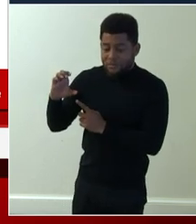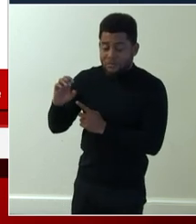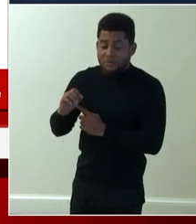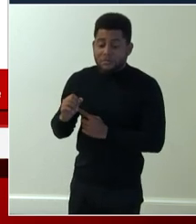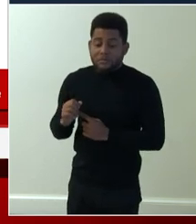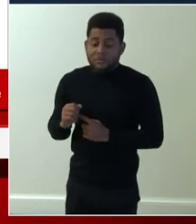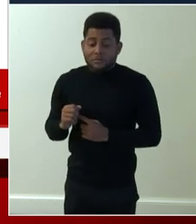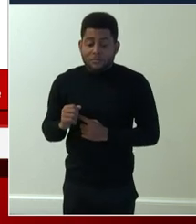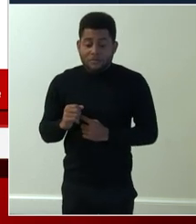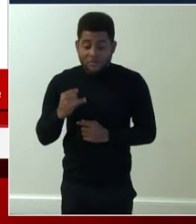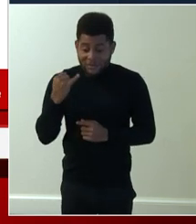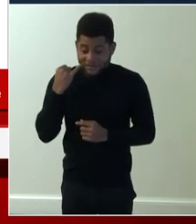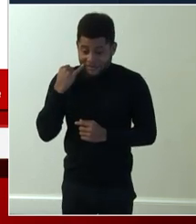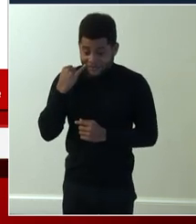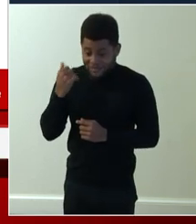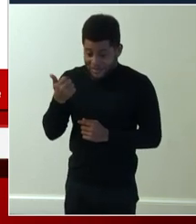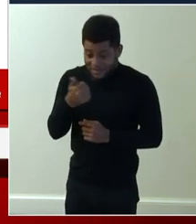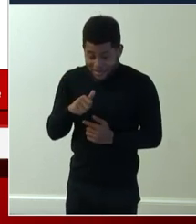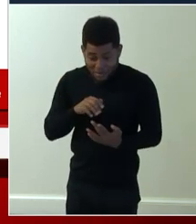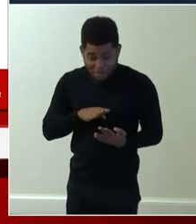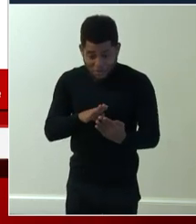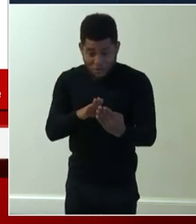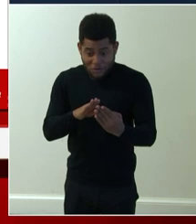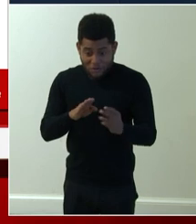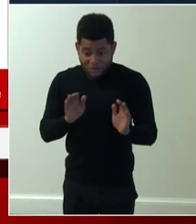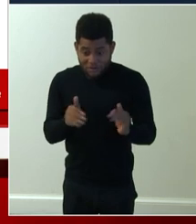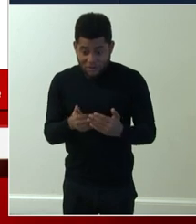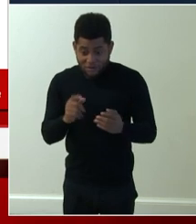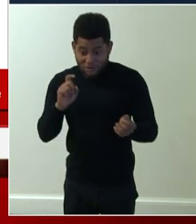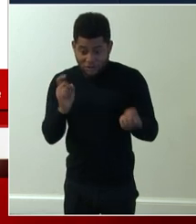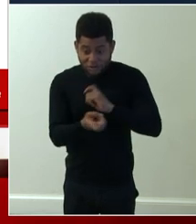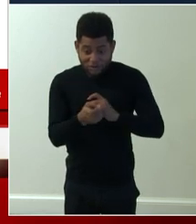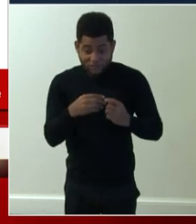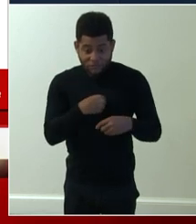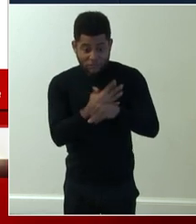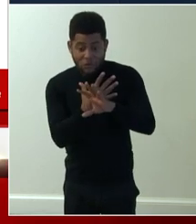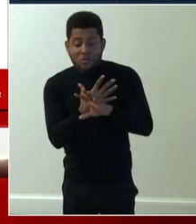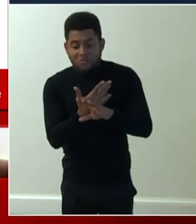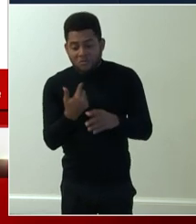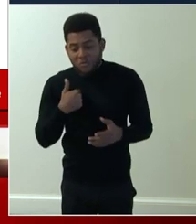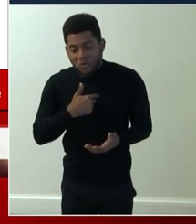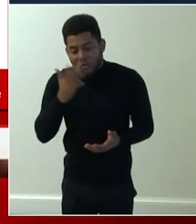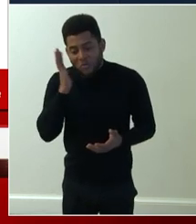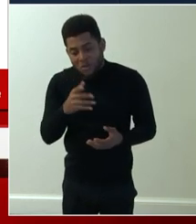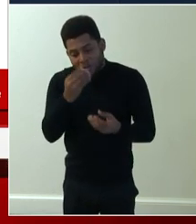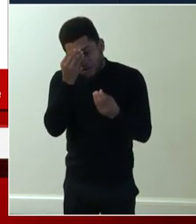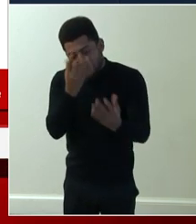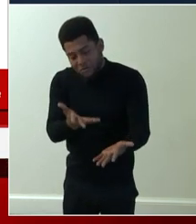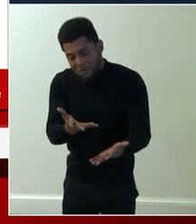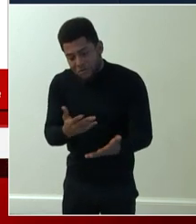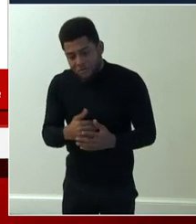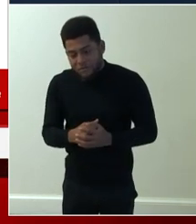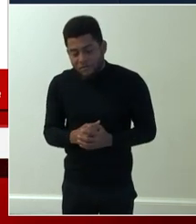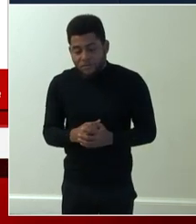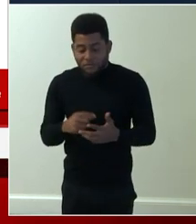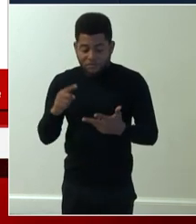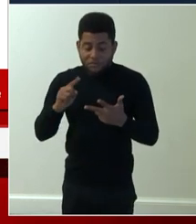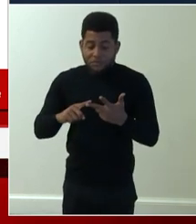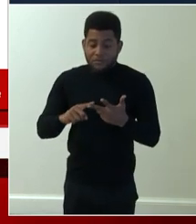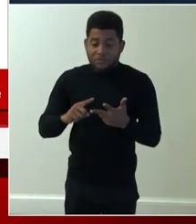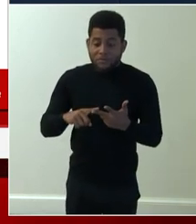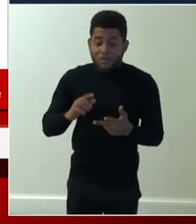grade level, or a school to a virtual posture for a period of time. And the third layer is